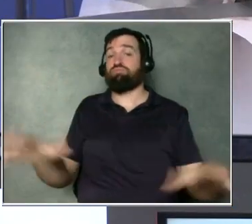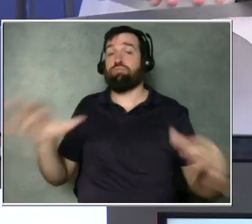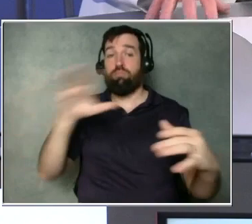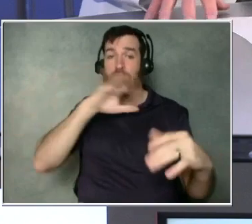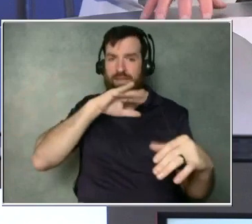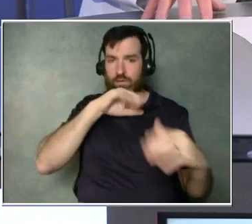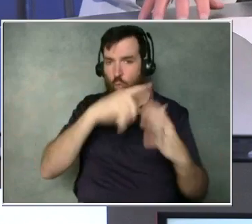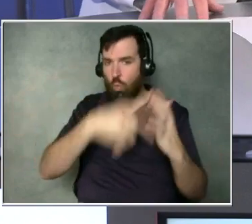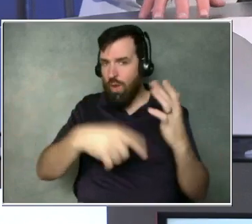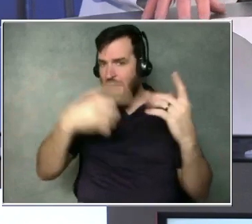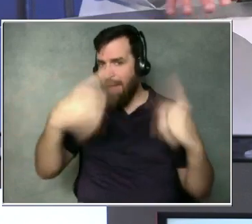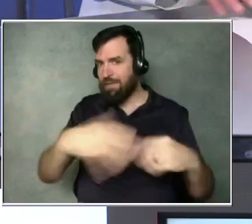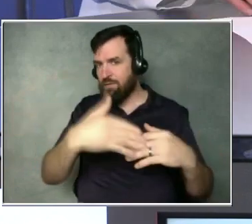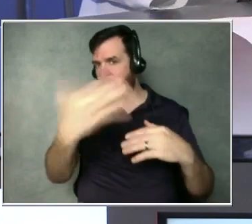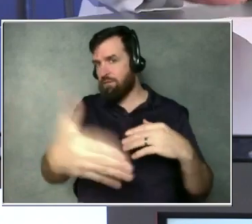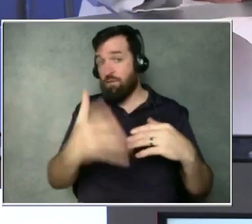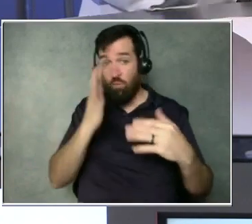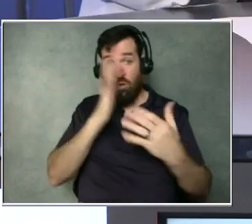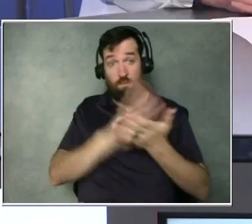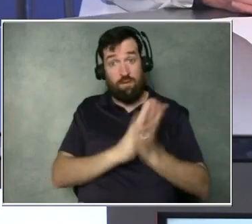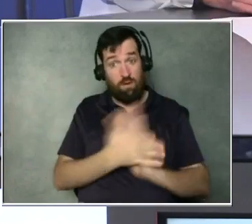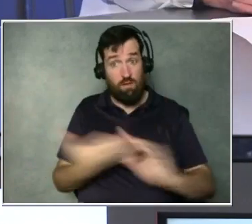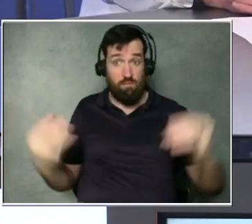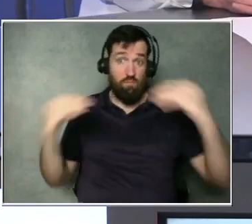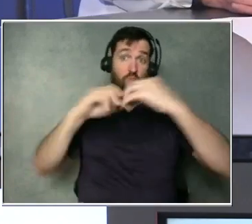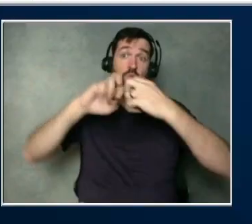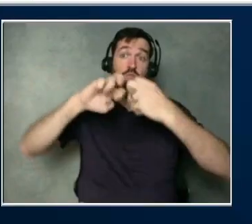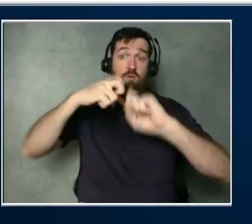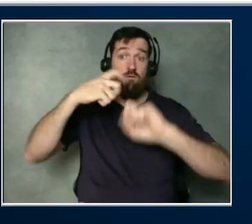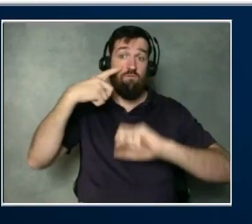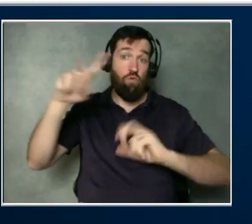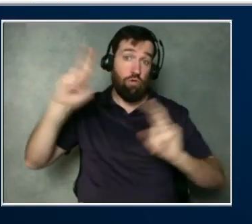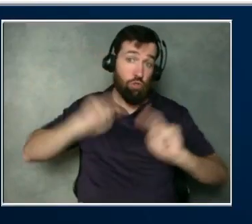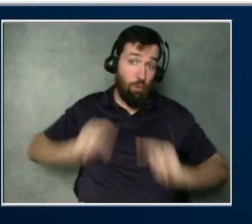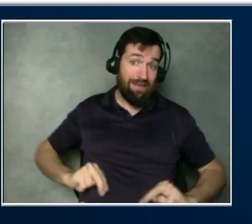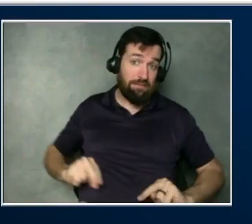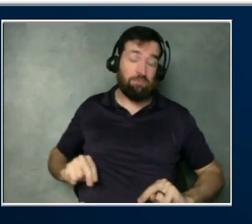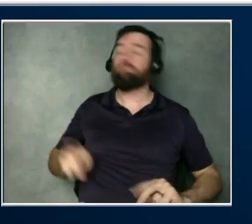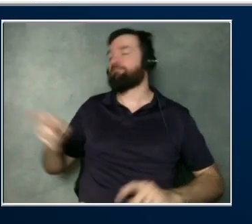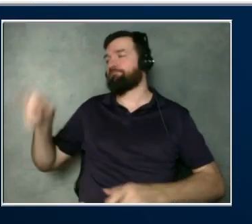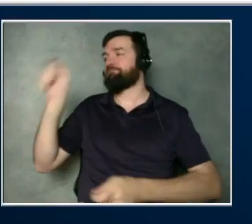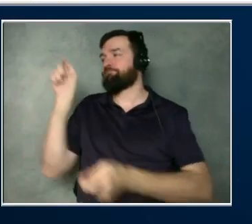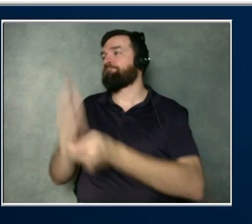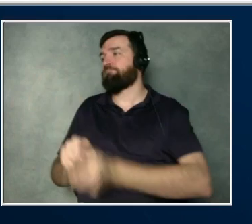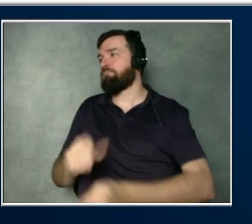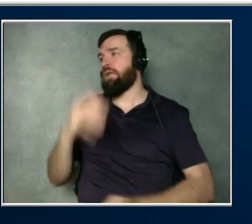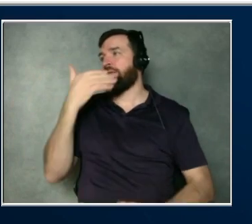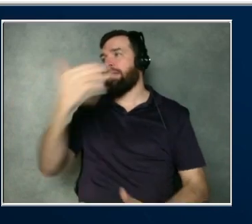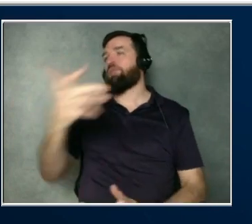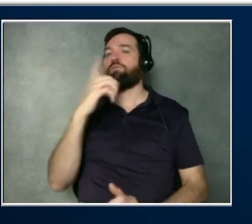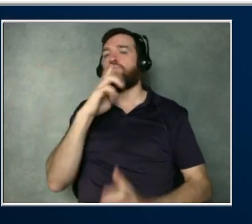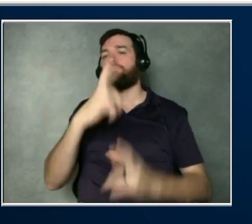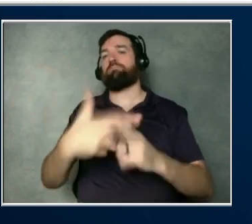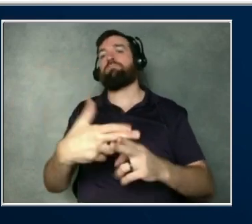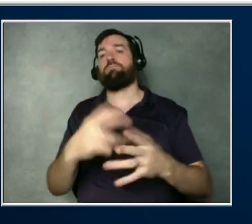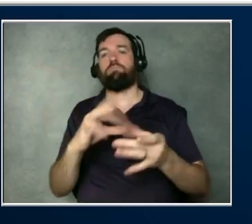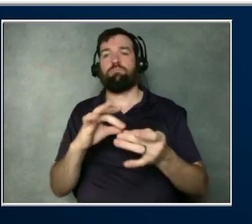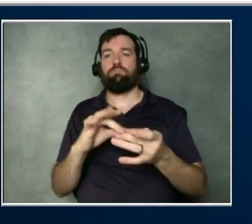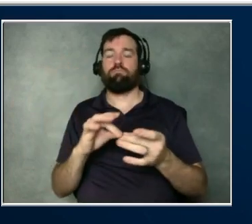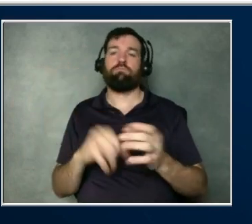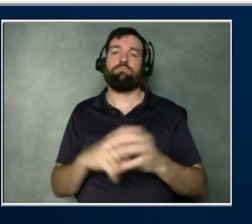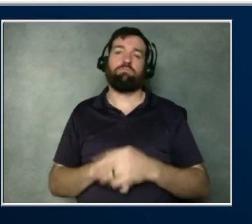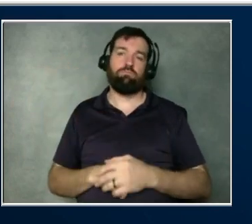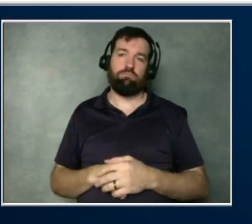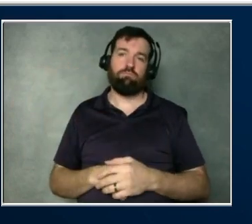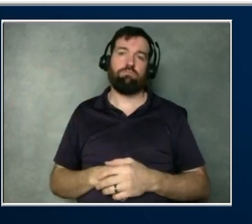then? Will it become more of a problem for humans? So, Hawk, you're exactly right. Thank you for bringing that up. You put your finger right